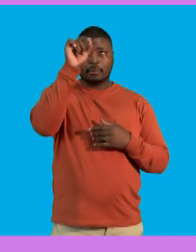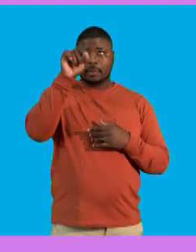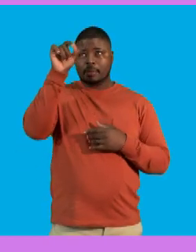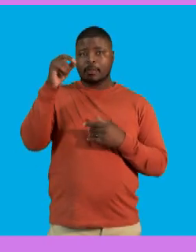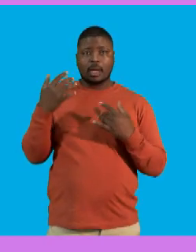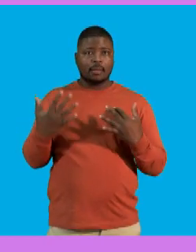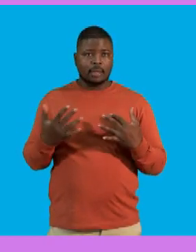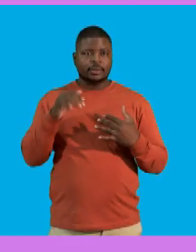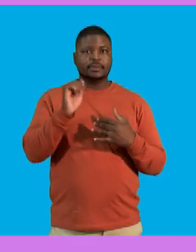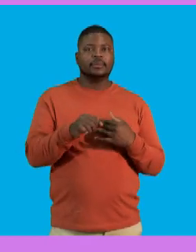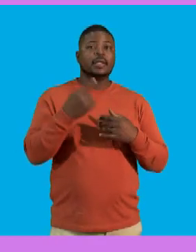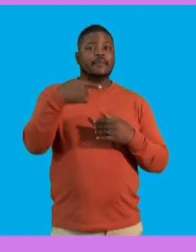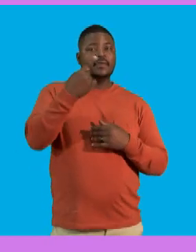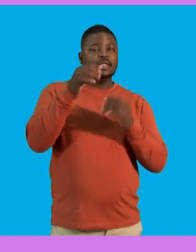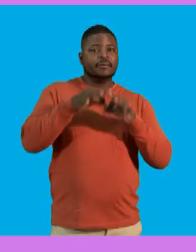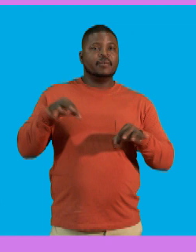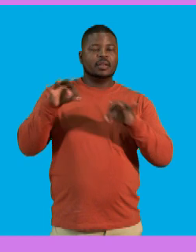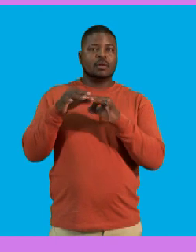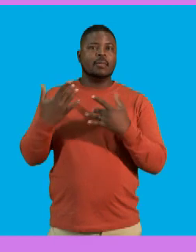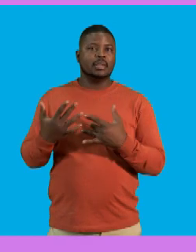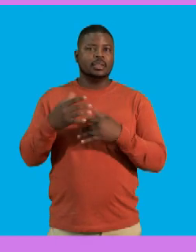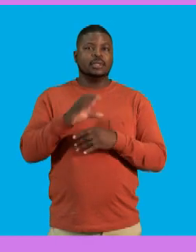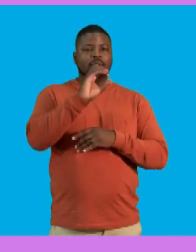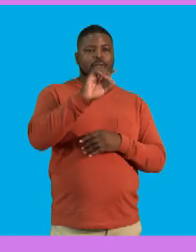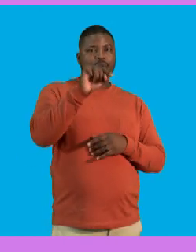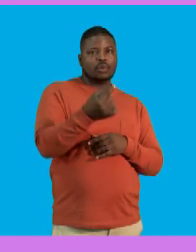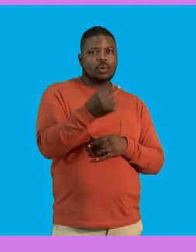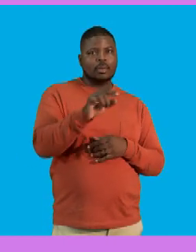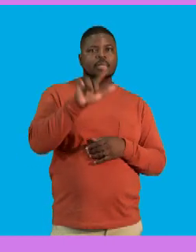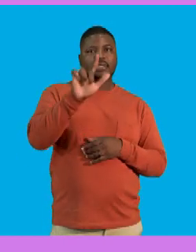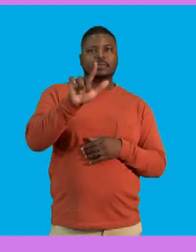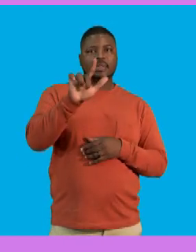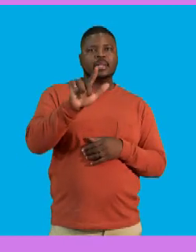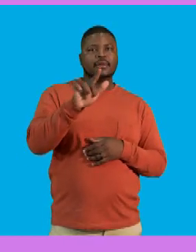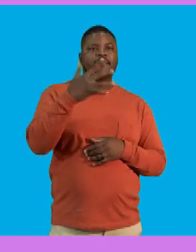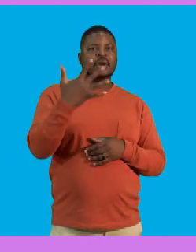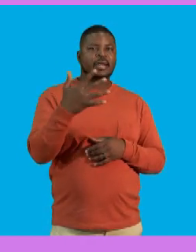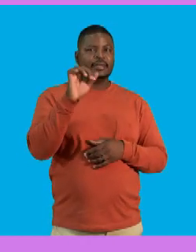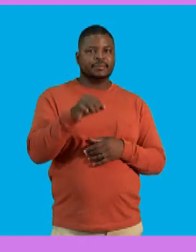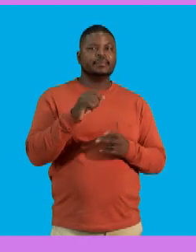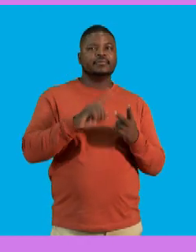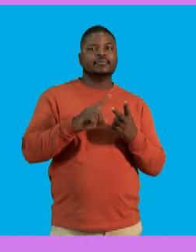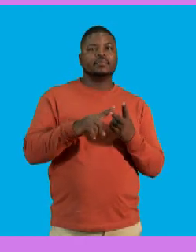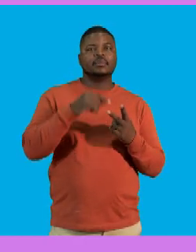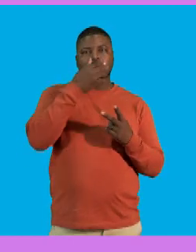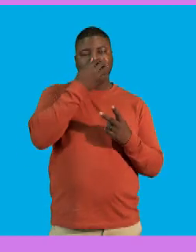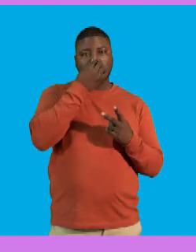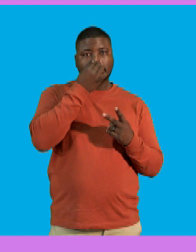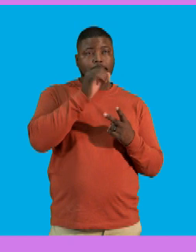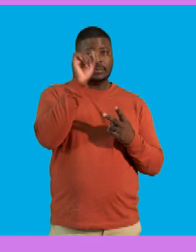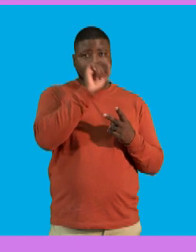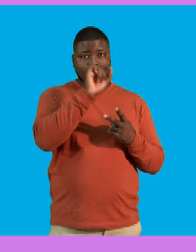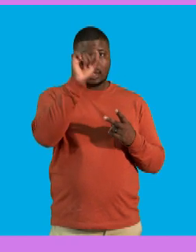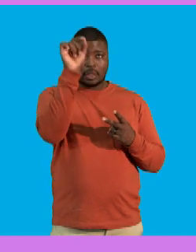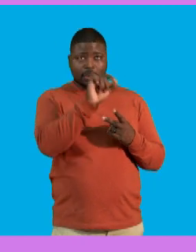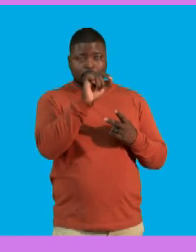we can begin fresh. Here we go. What's our first value? 0,75. So scratch guy off, and